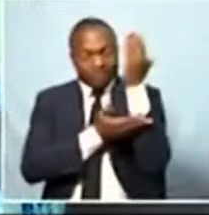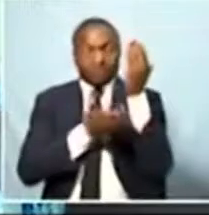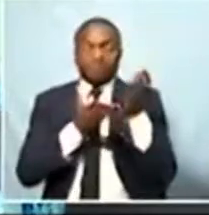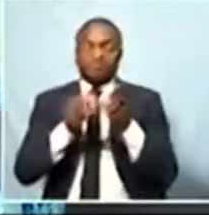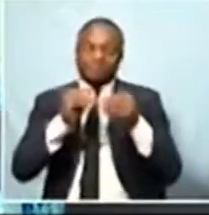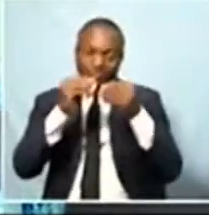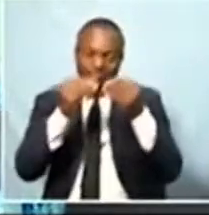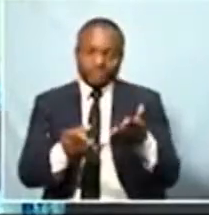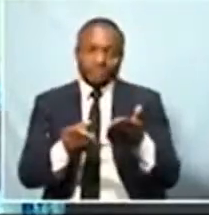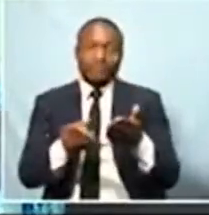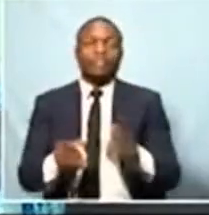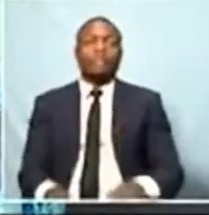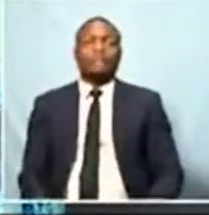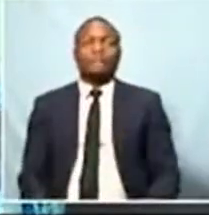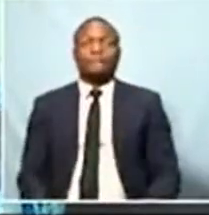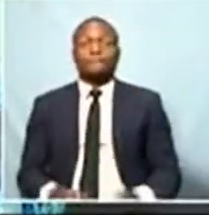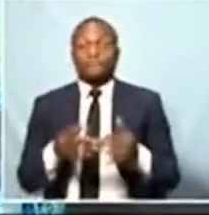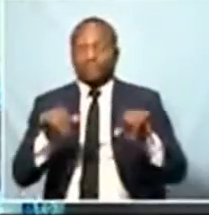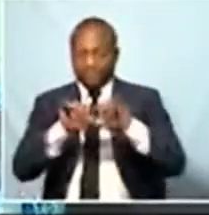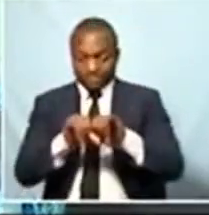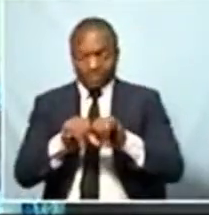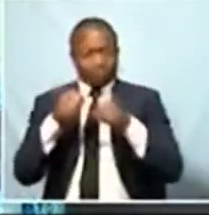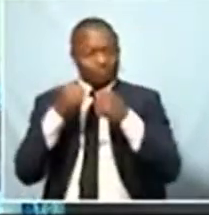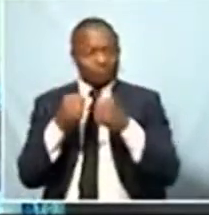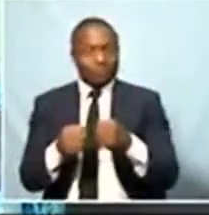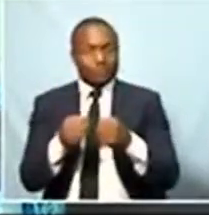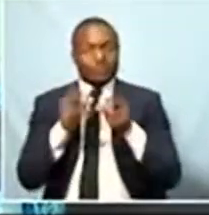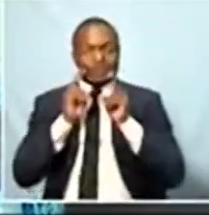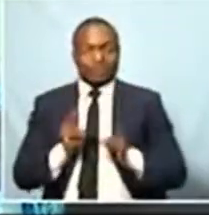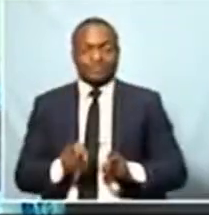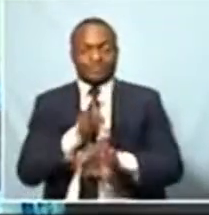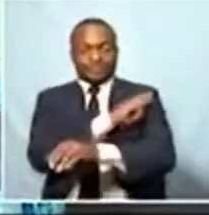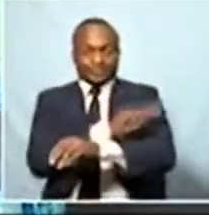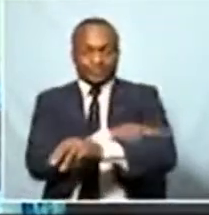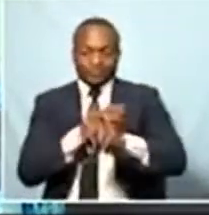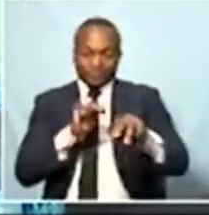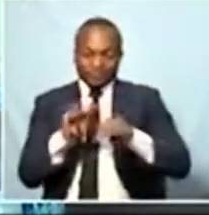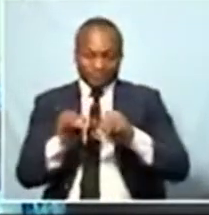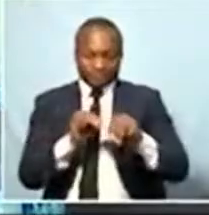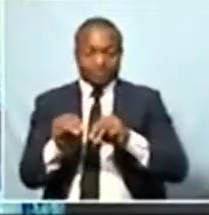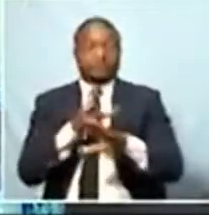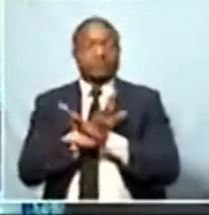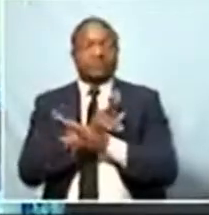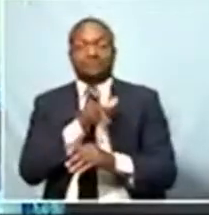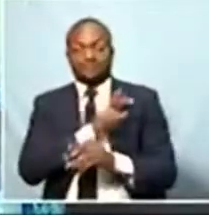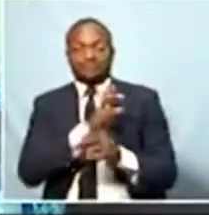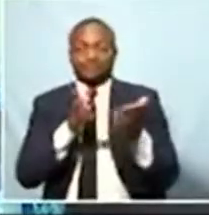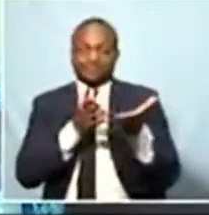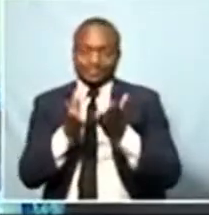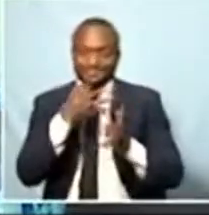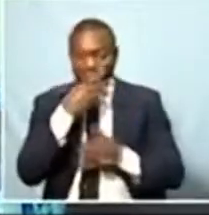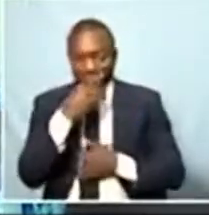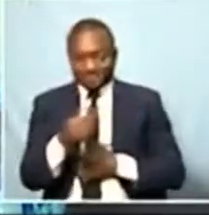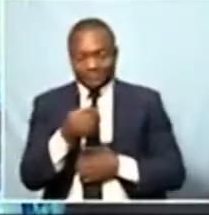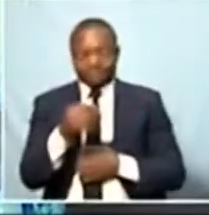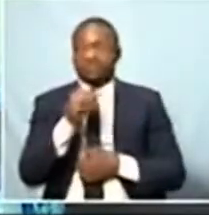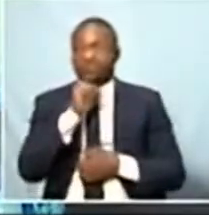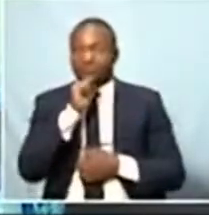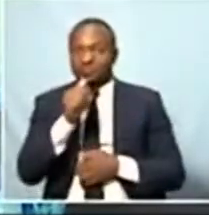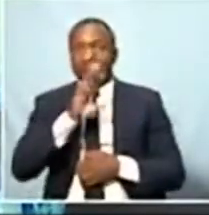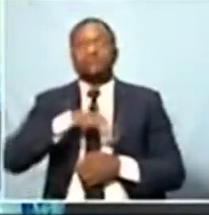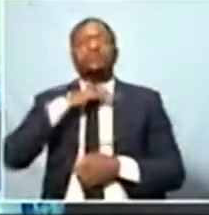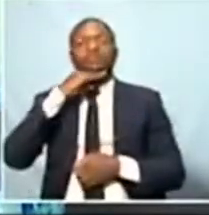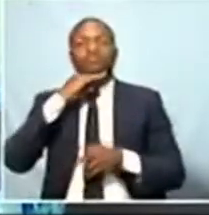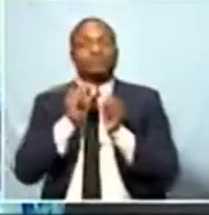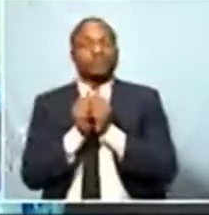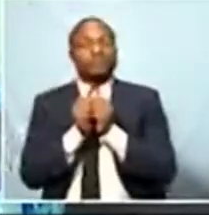delivery. Inasmuch as it is important to strengthen the human resource management systems at the Zambia Police Service Commission, it is not sufficient